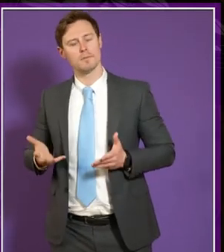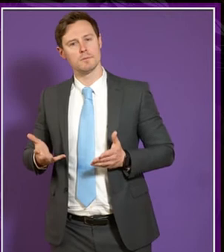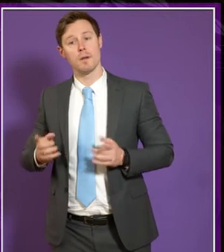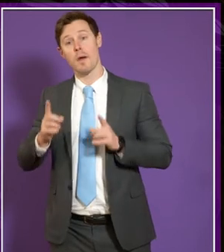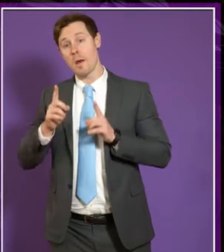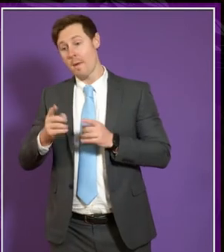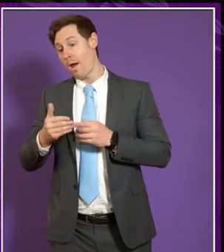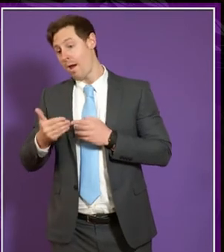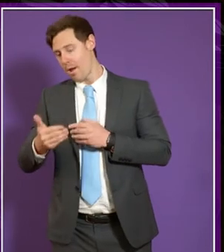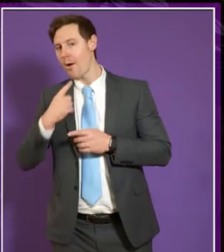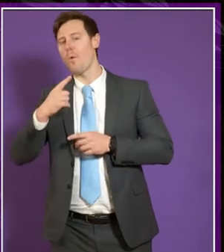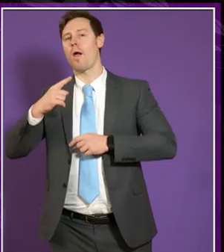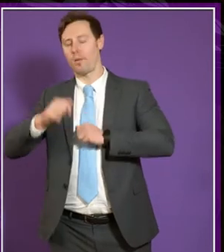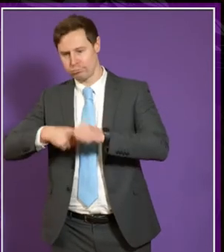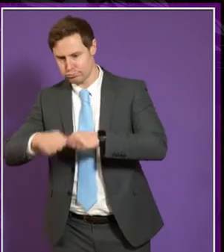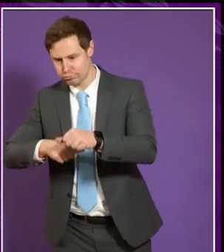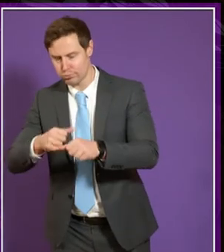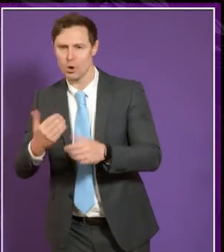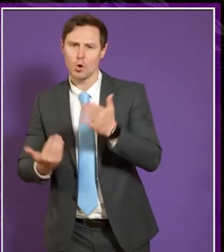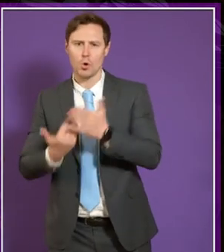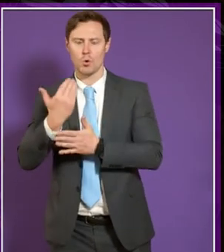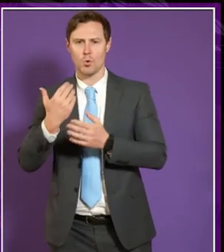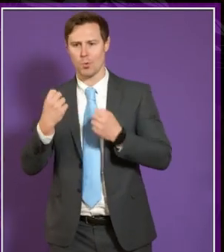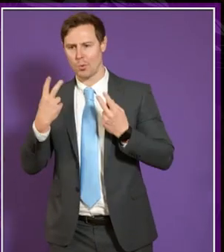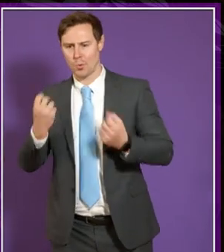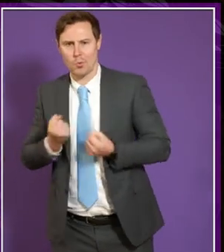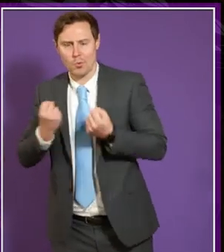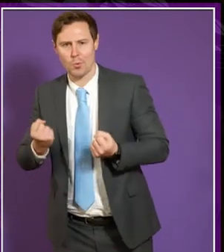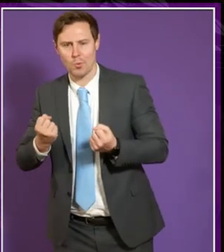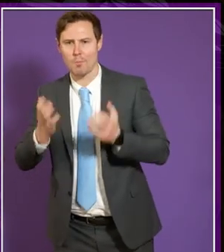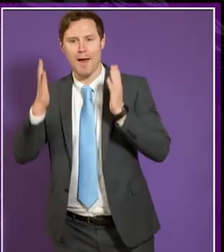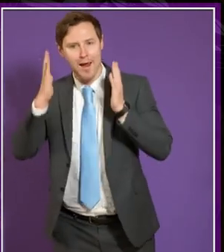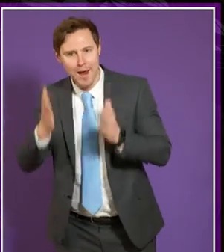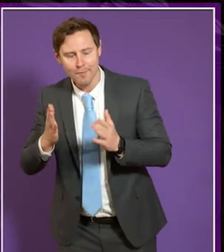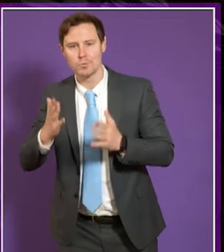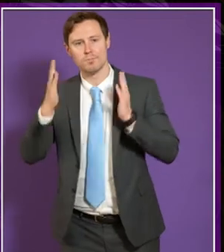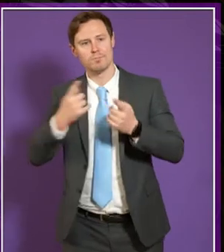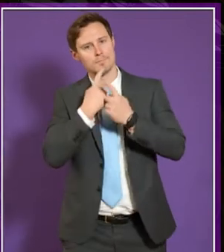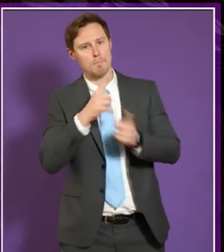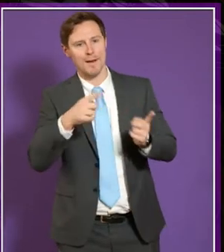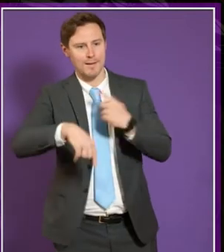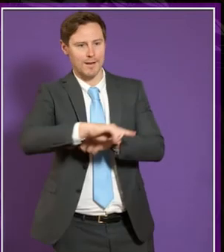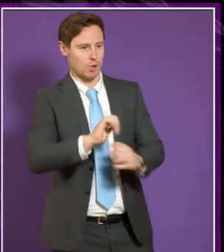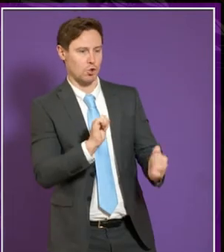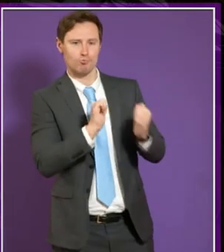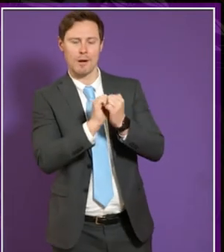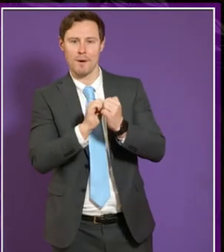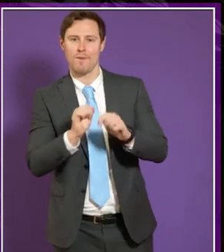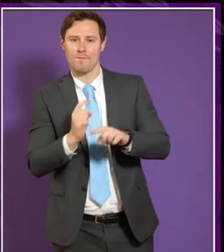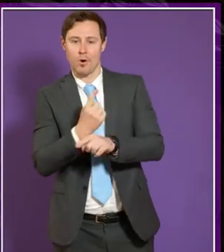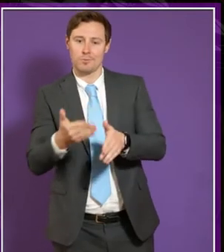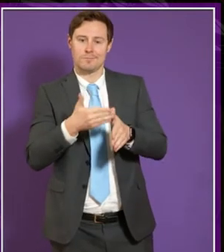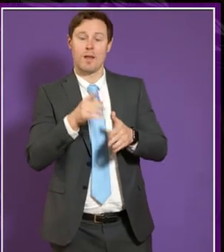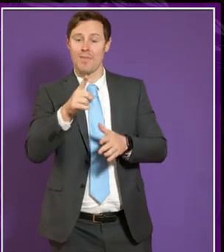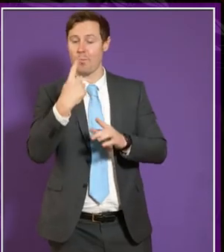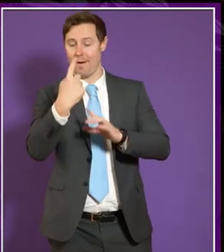looking to progress with renewed vigor but i think they have to get a mandate from the members and that will be through and the